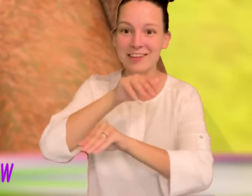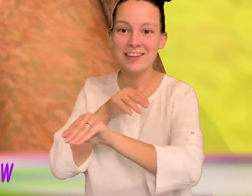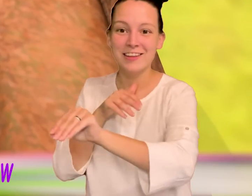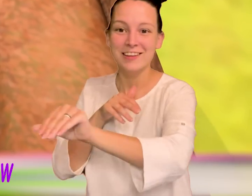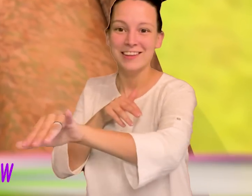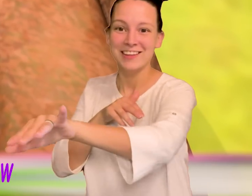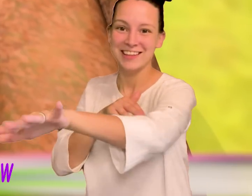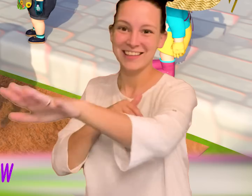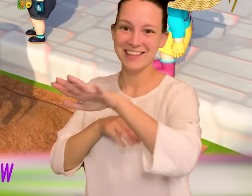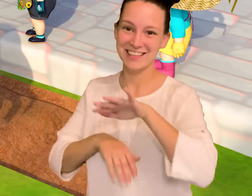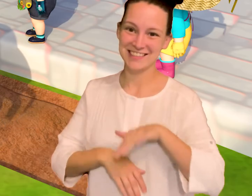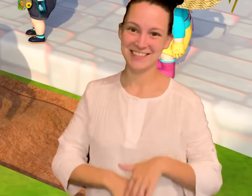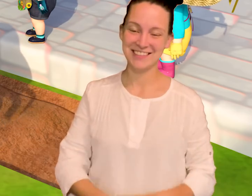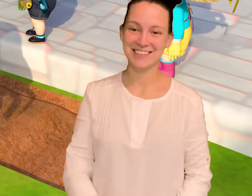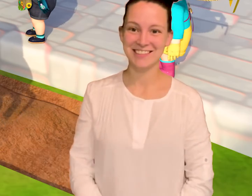a